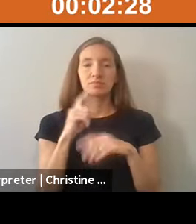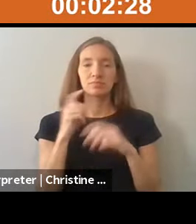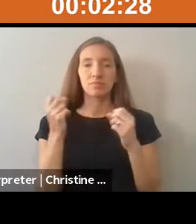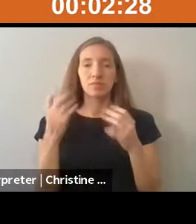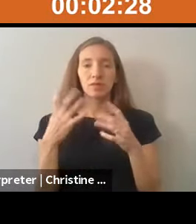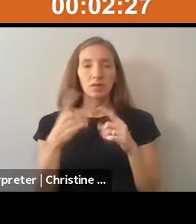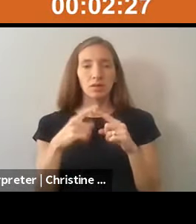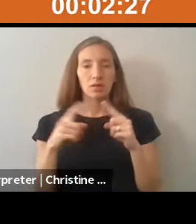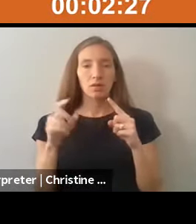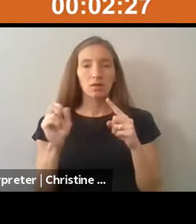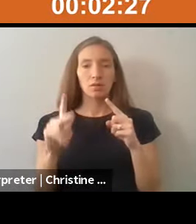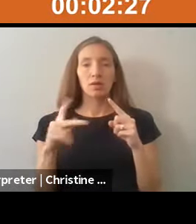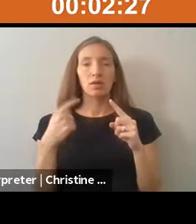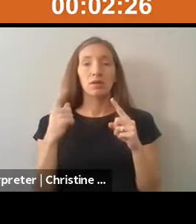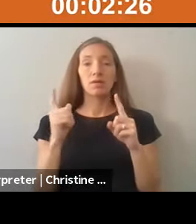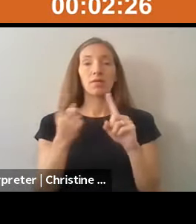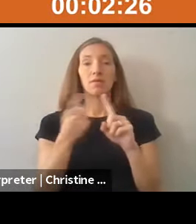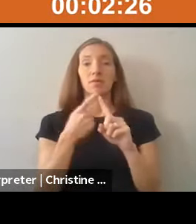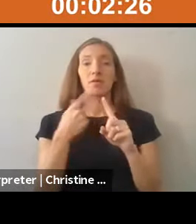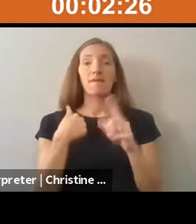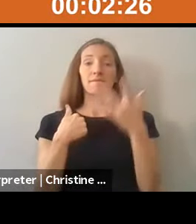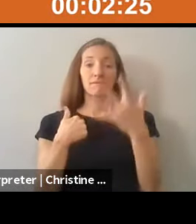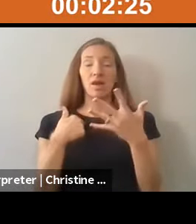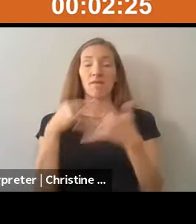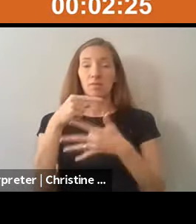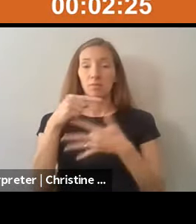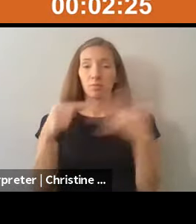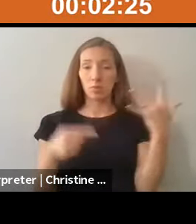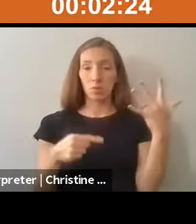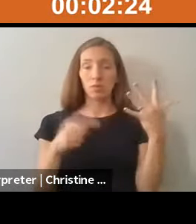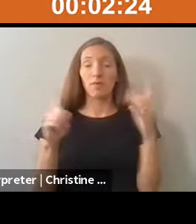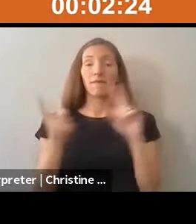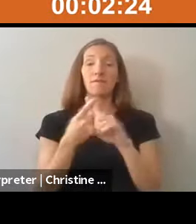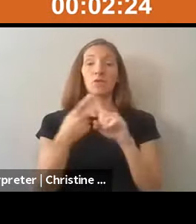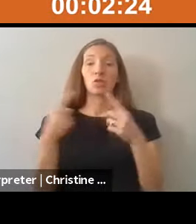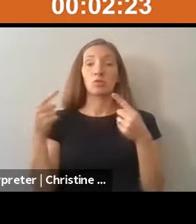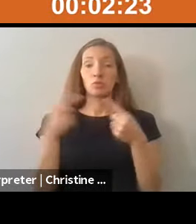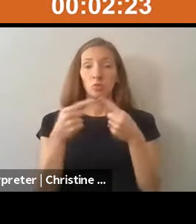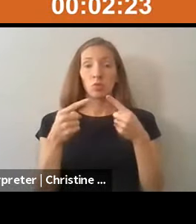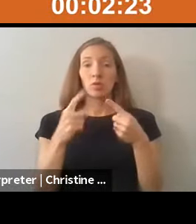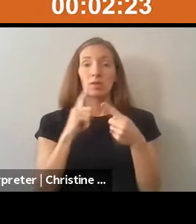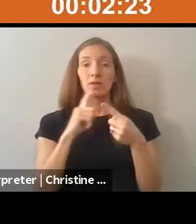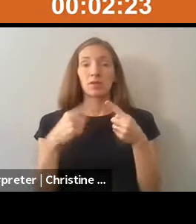is the first point is we see GBV as a structural inequality issue.